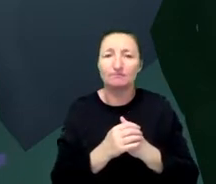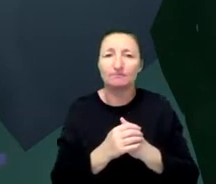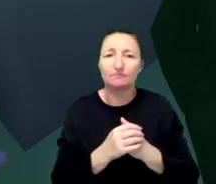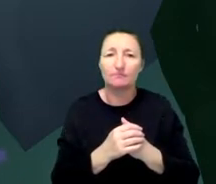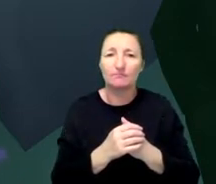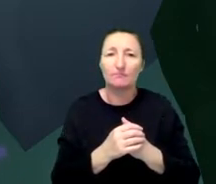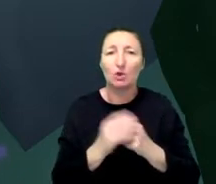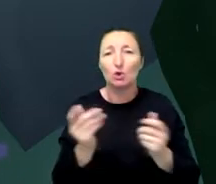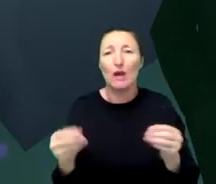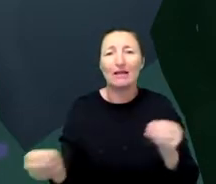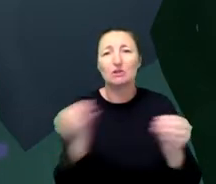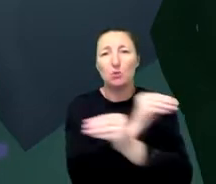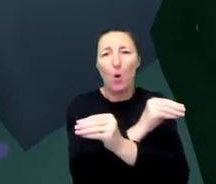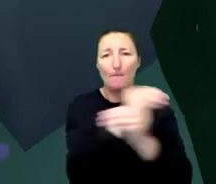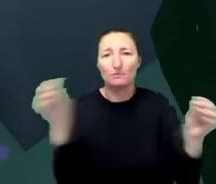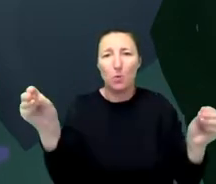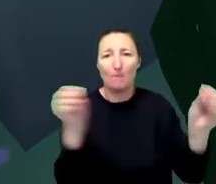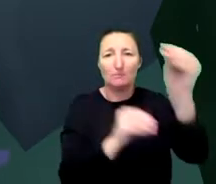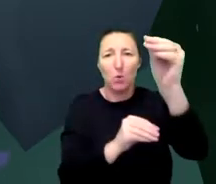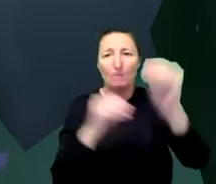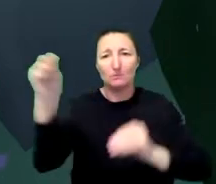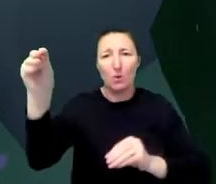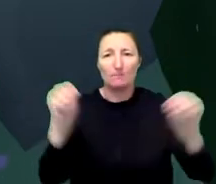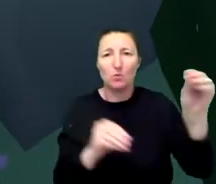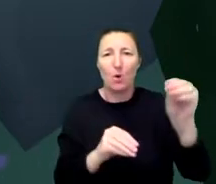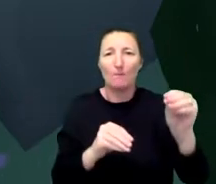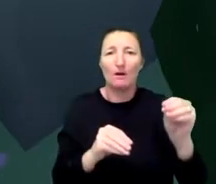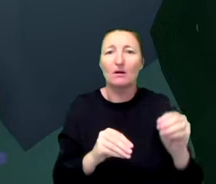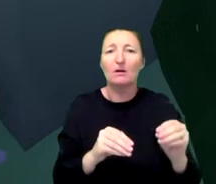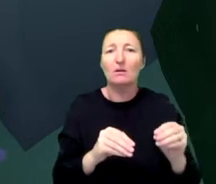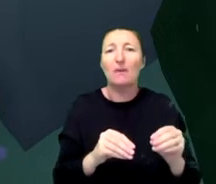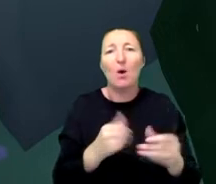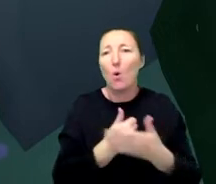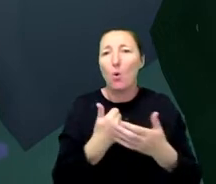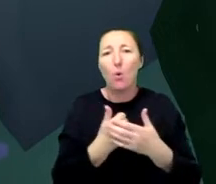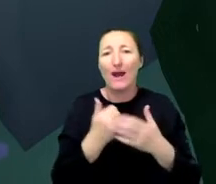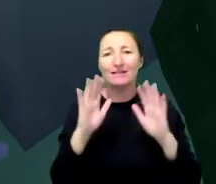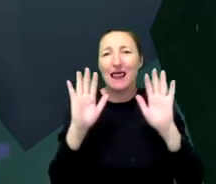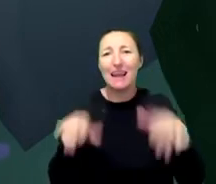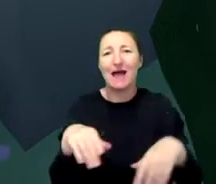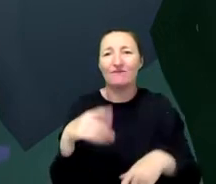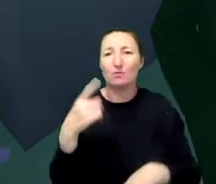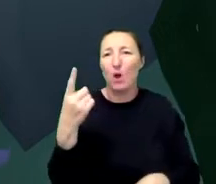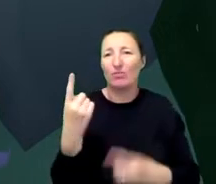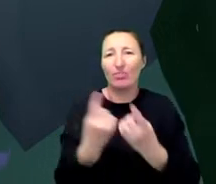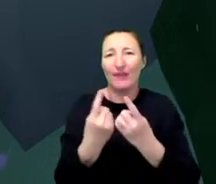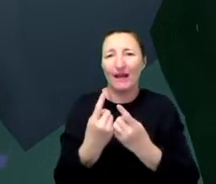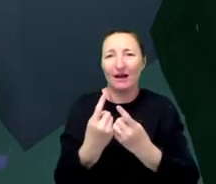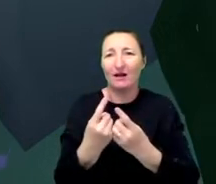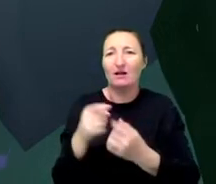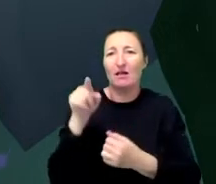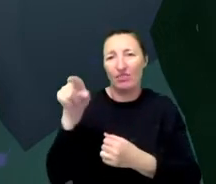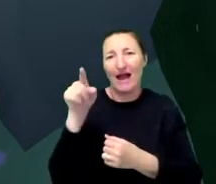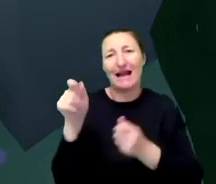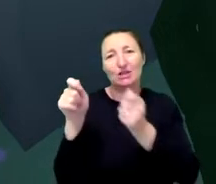out what's in a given hive, you always end up leaving one thing. And so having that one thing be changeable over